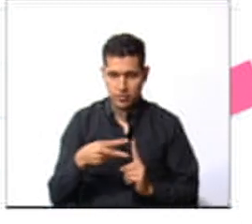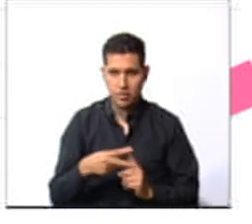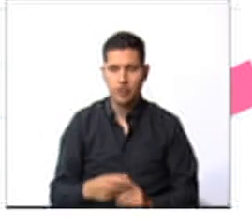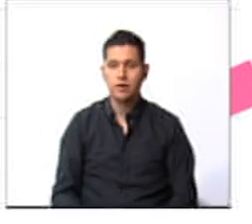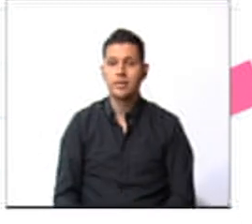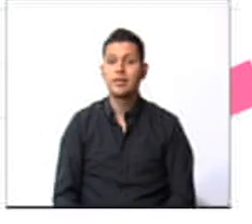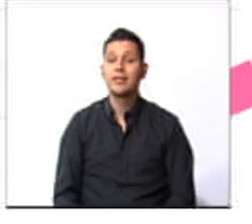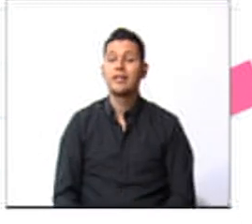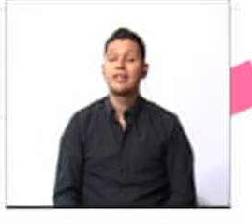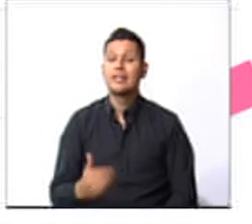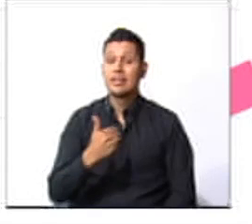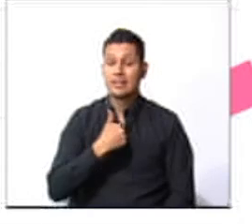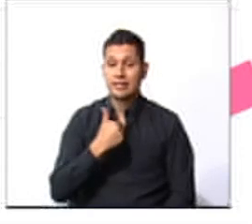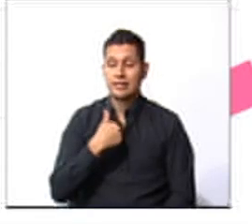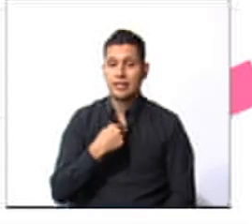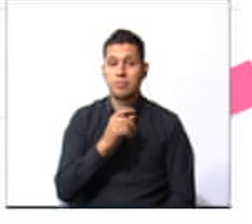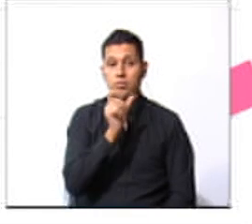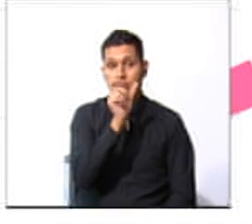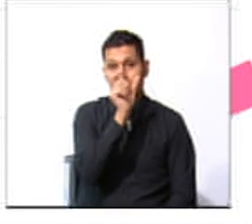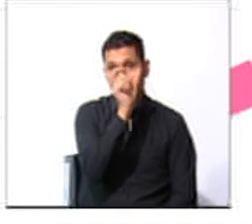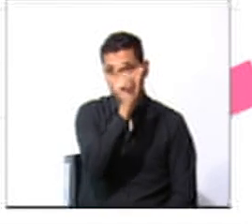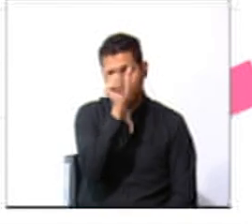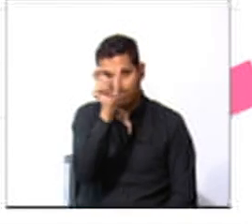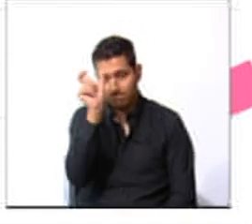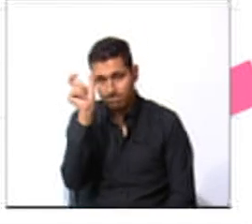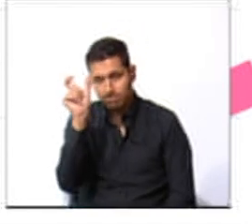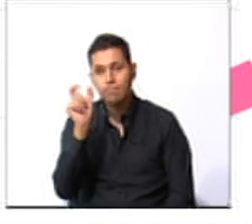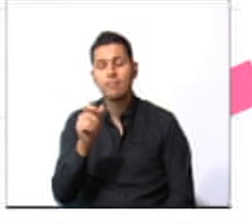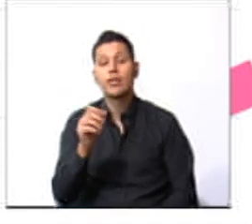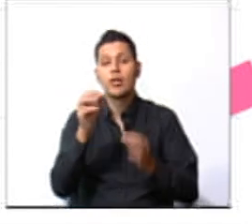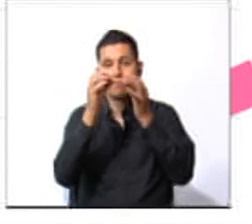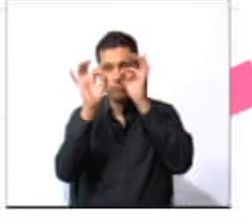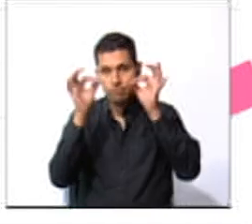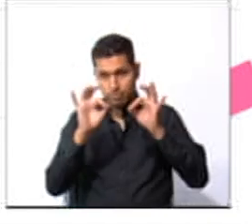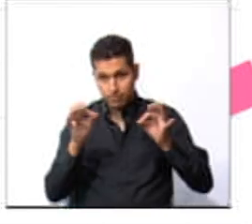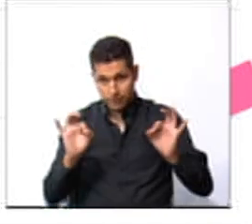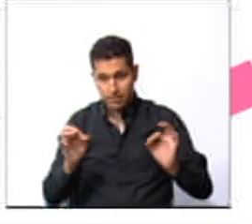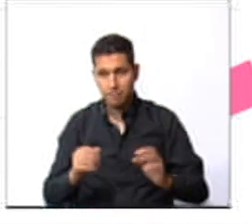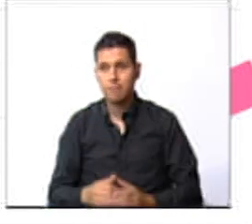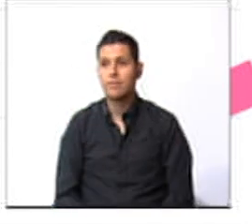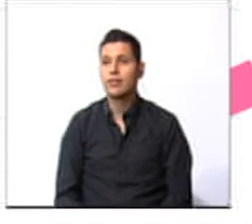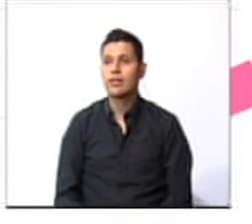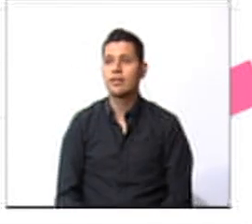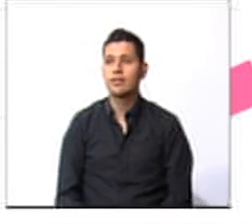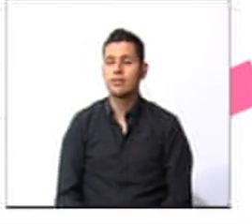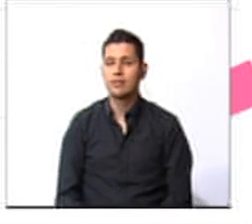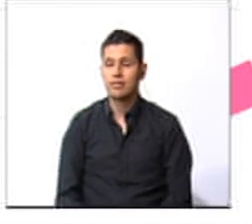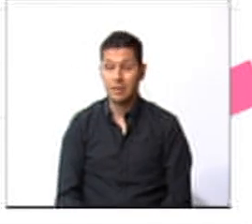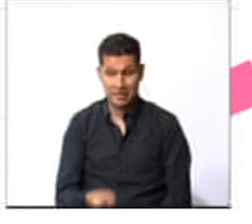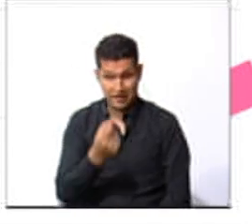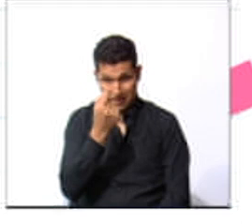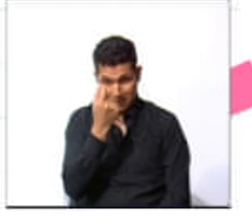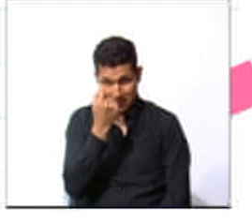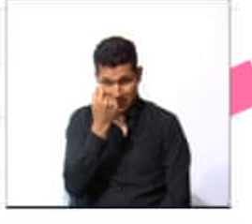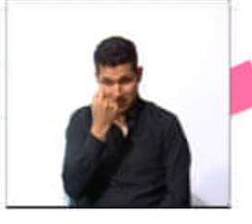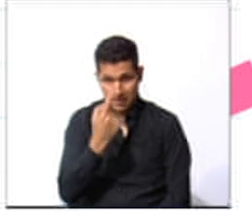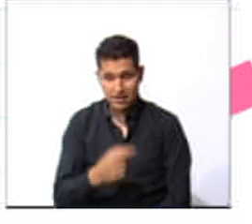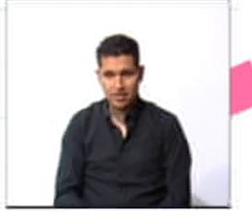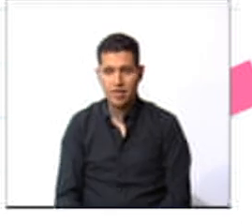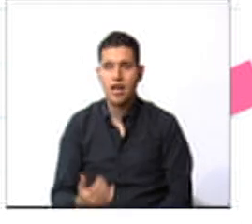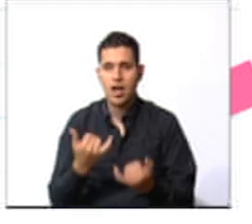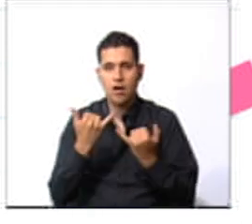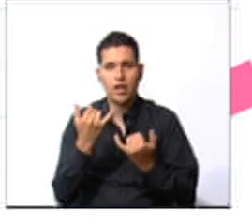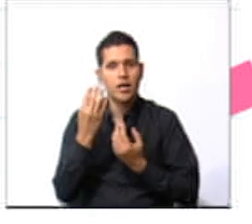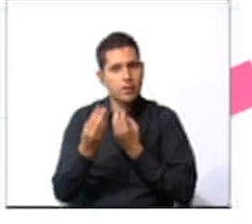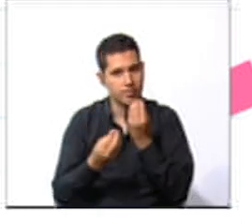we have the text. Mm-hmm. Did you understand? Now we